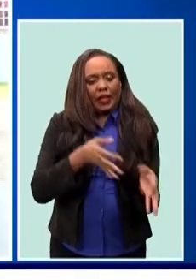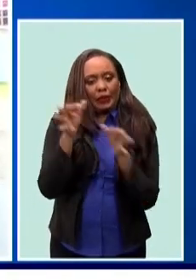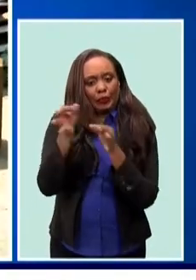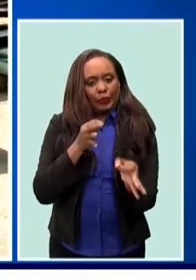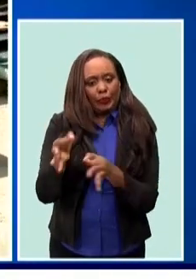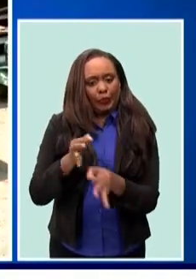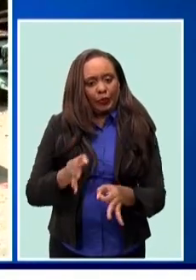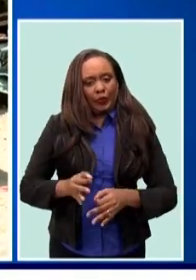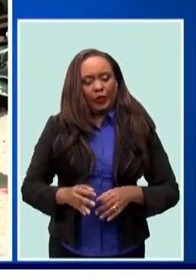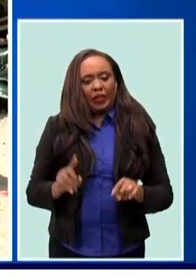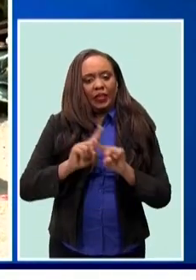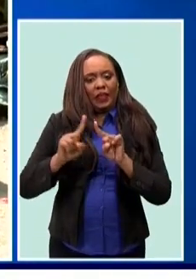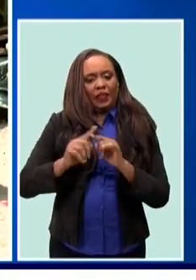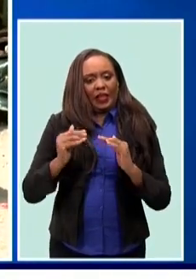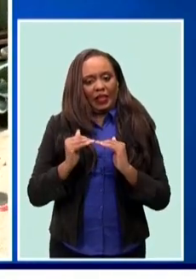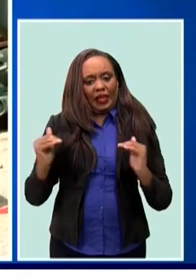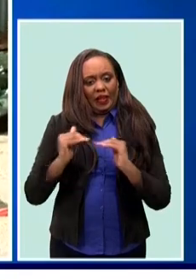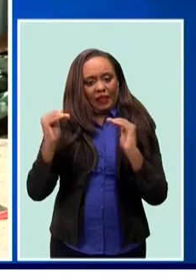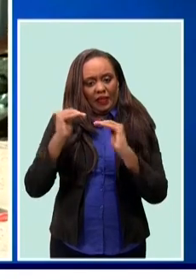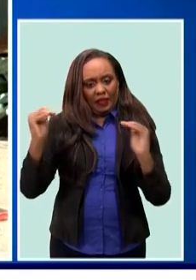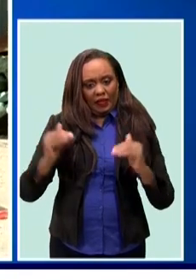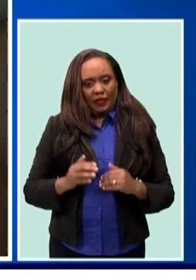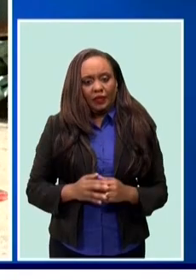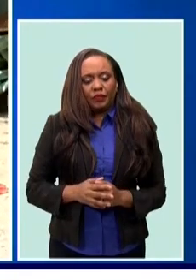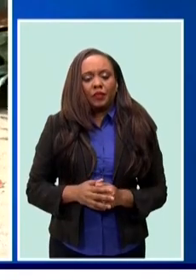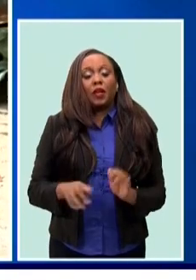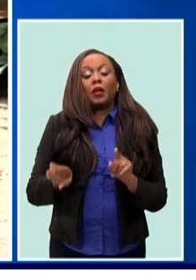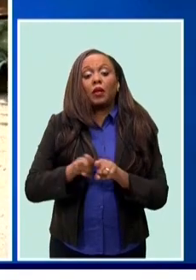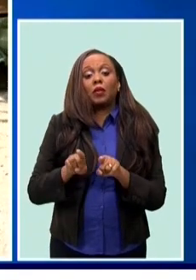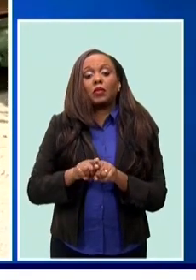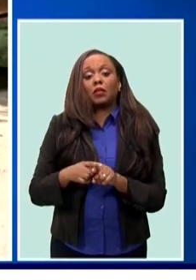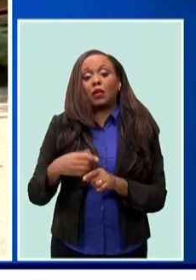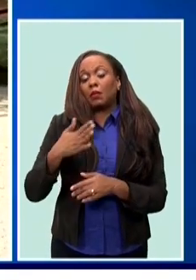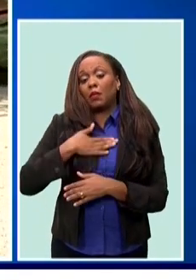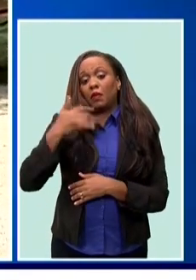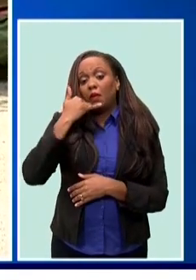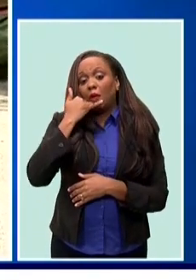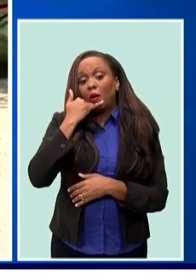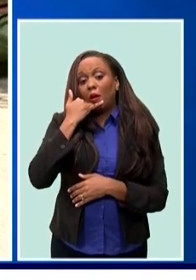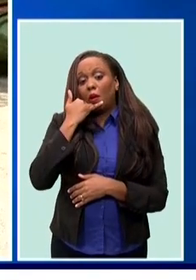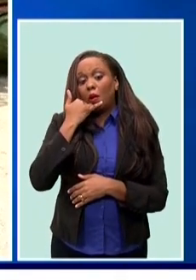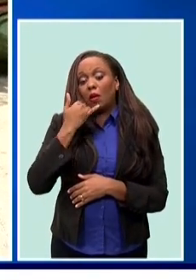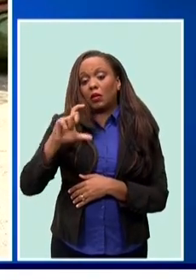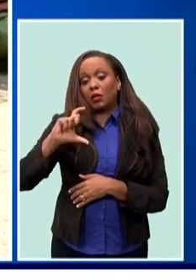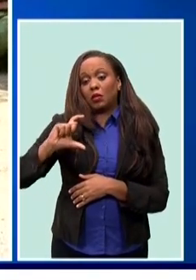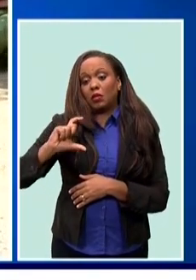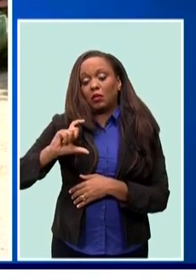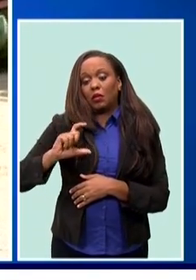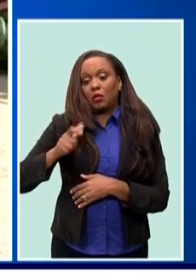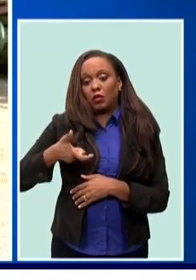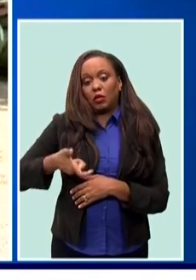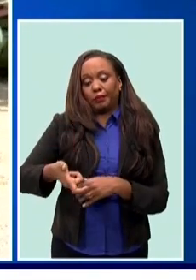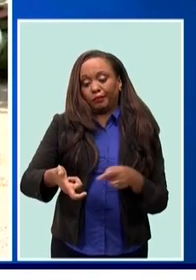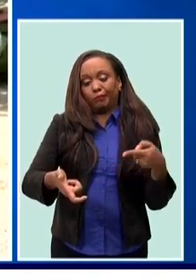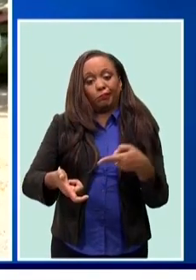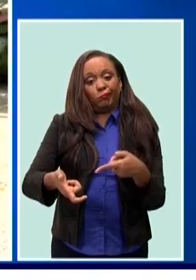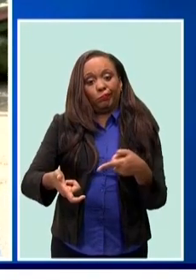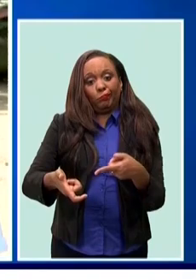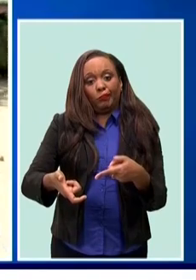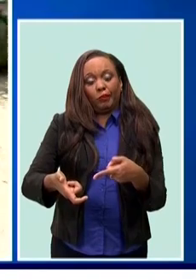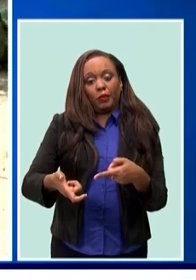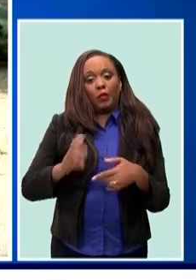explaining exactly what it meant and the different levels of precaution advised. I also used my cell phone to show them all of the areas